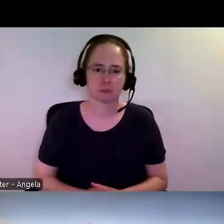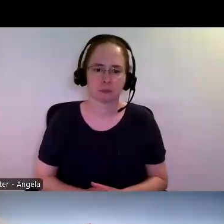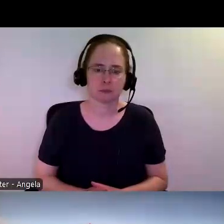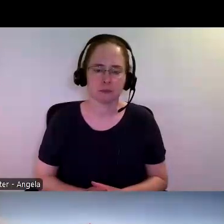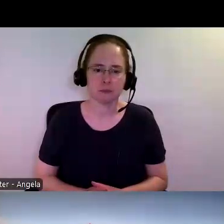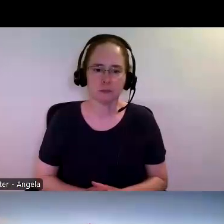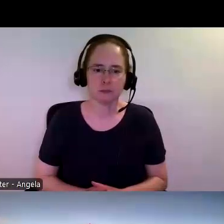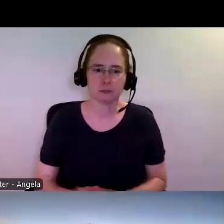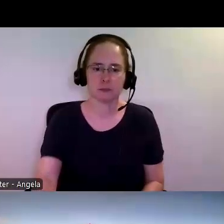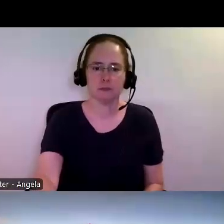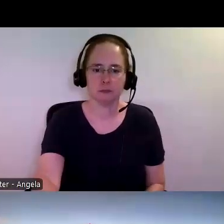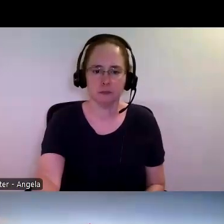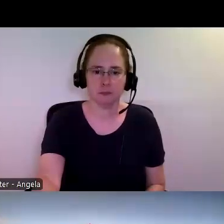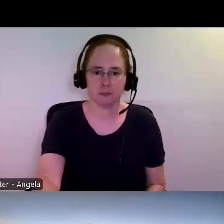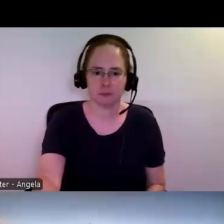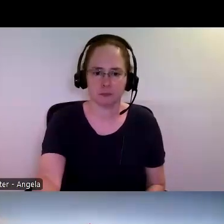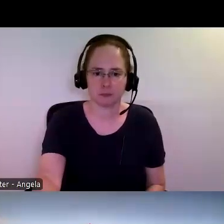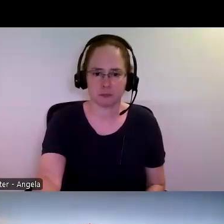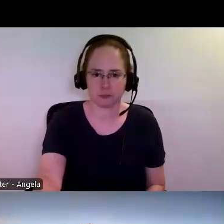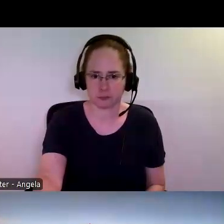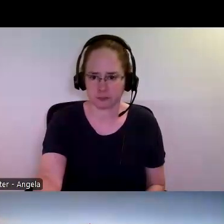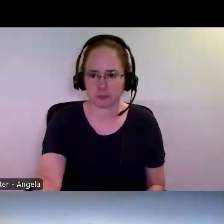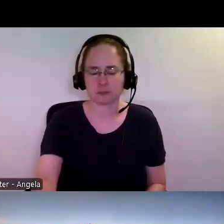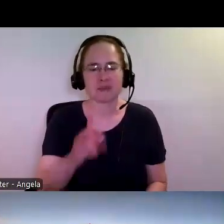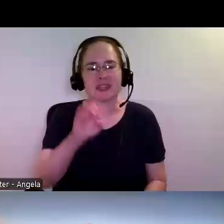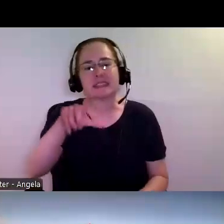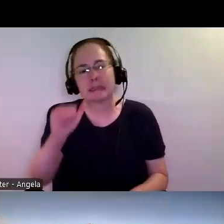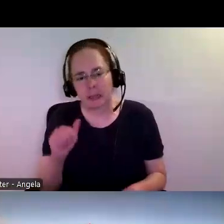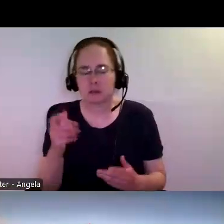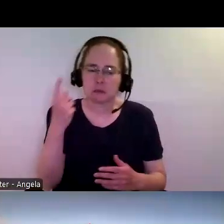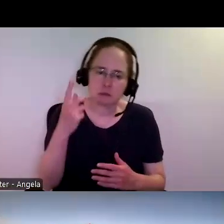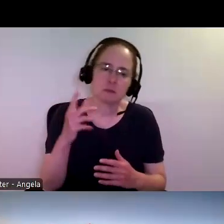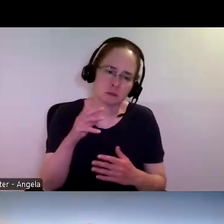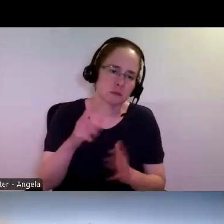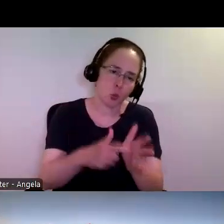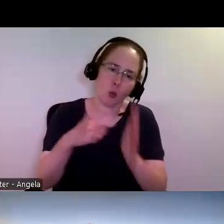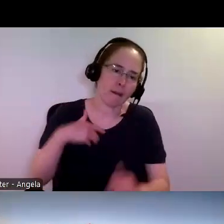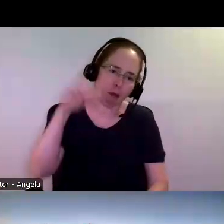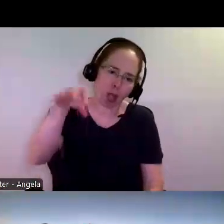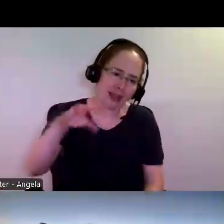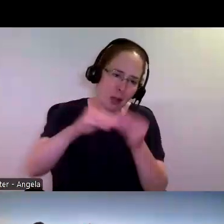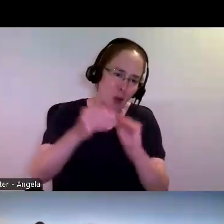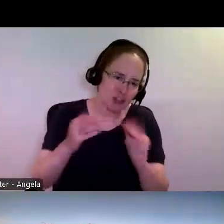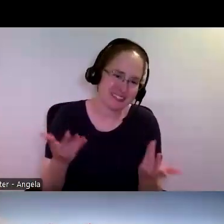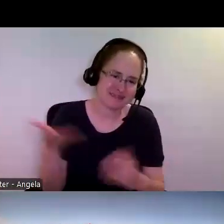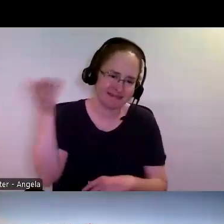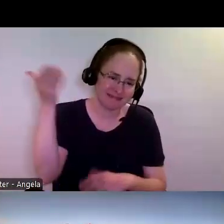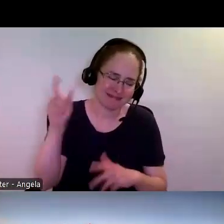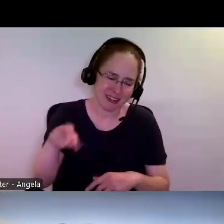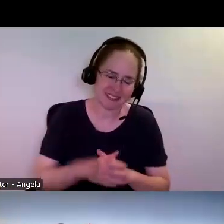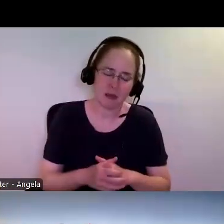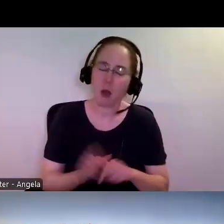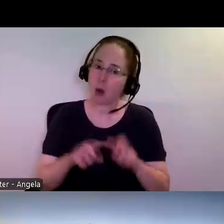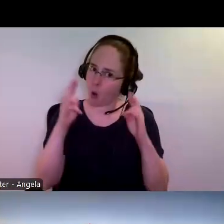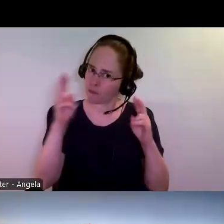So here is some data, and all presentations, we have to have a few numbers. And so, but again, I'm hoping that these